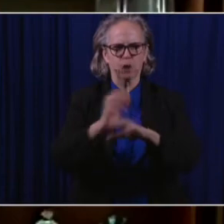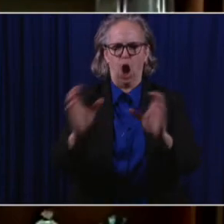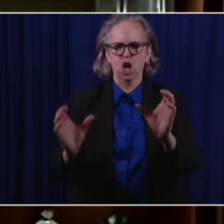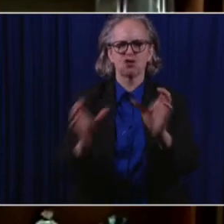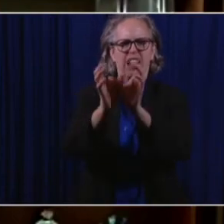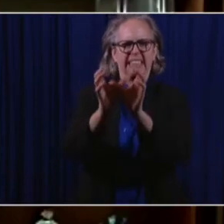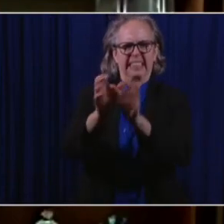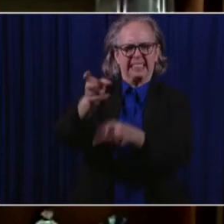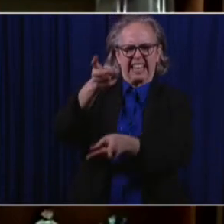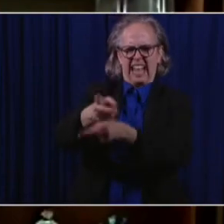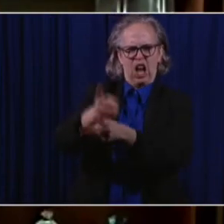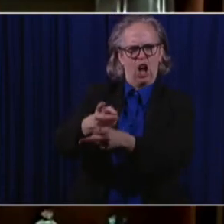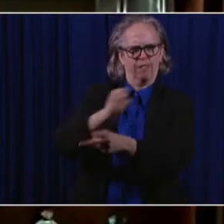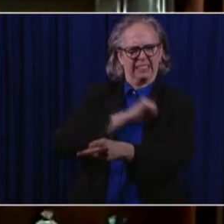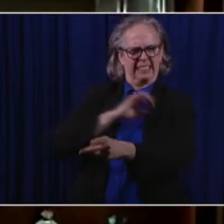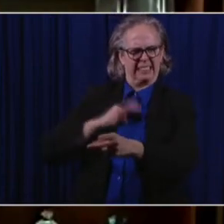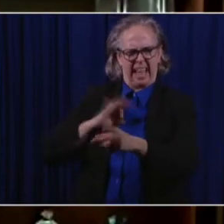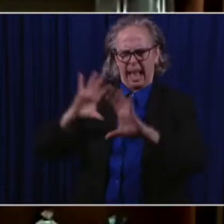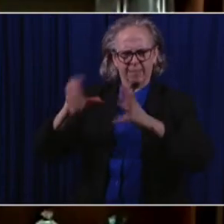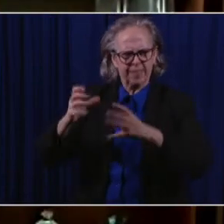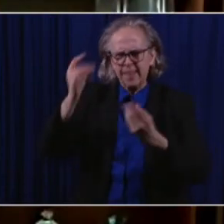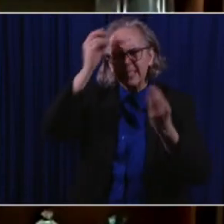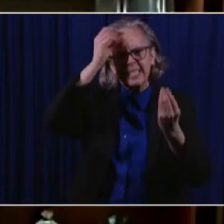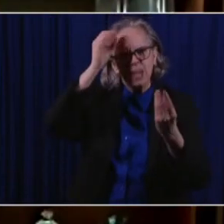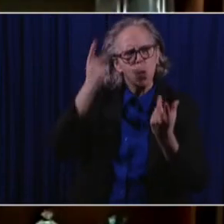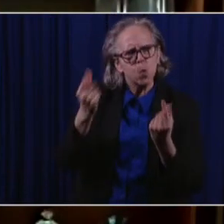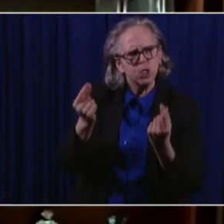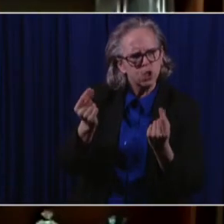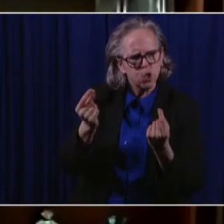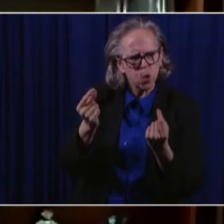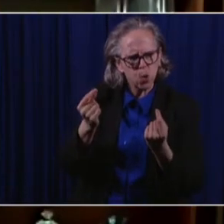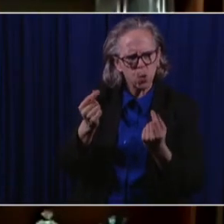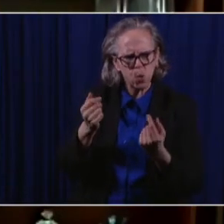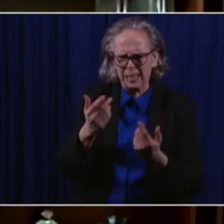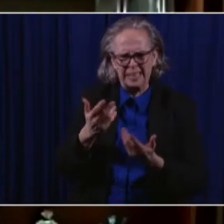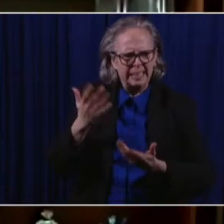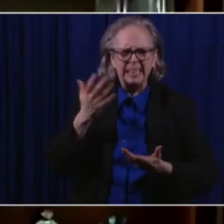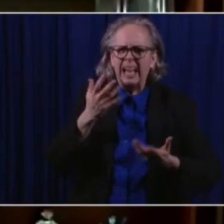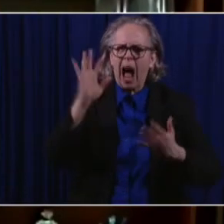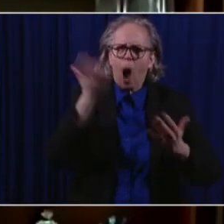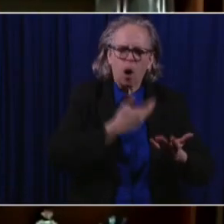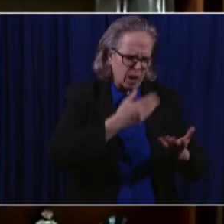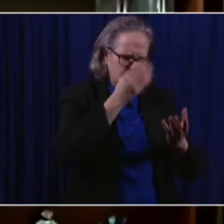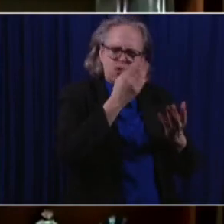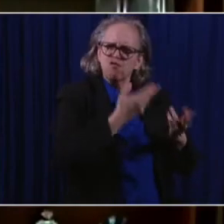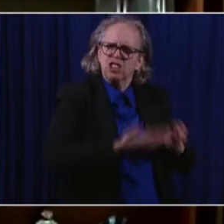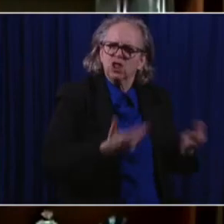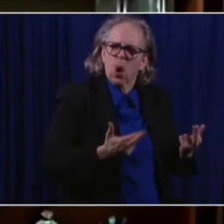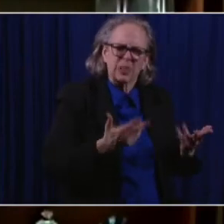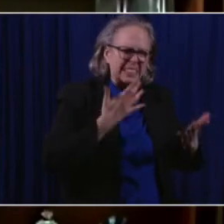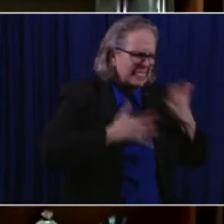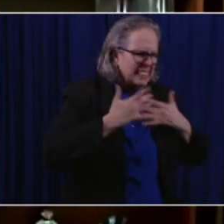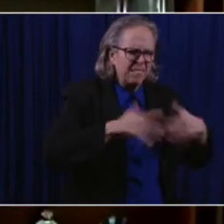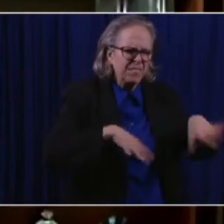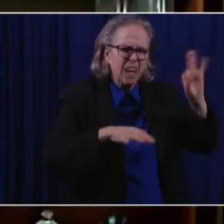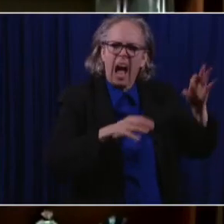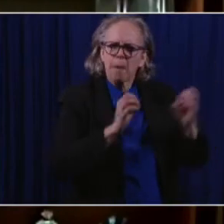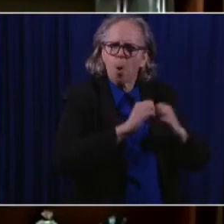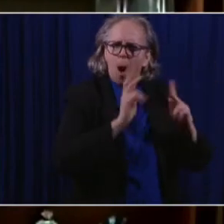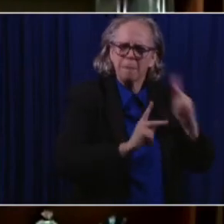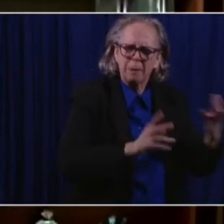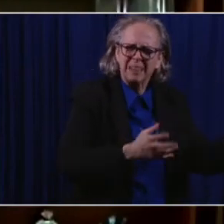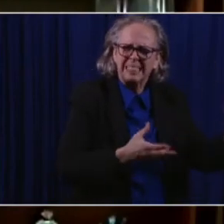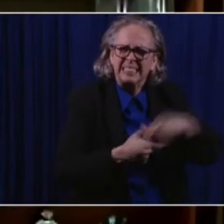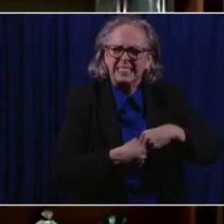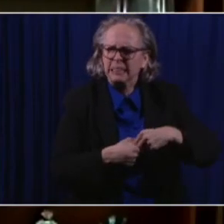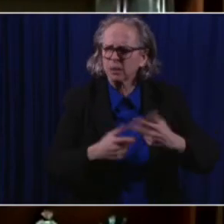may need to think about the allocation of scarce resources. And the one that's actually becoming more to light about that is something